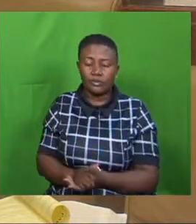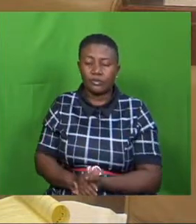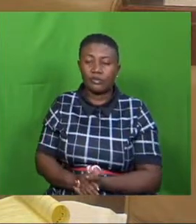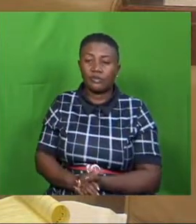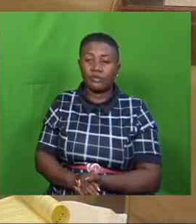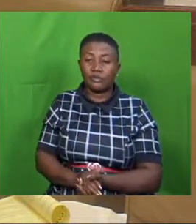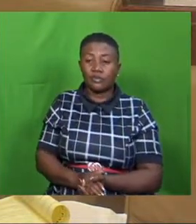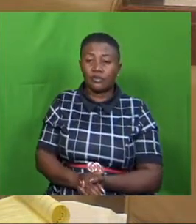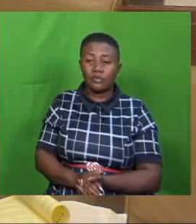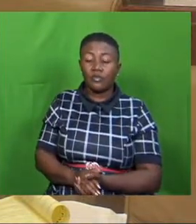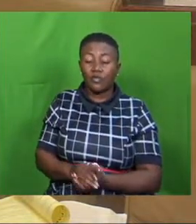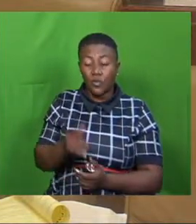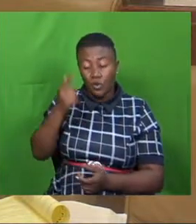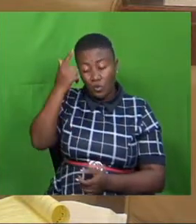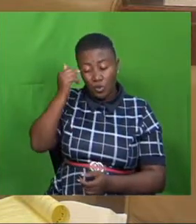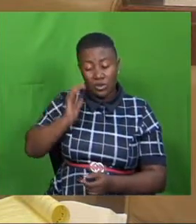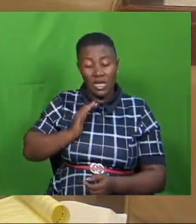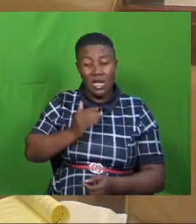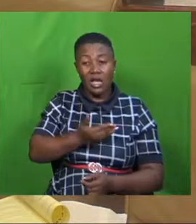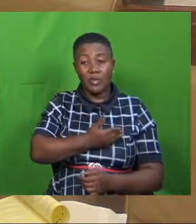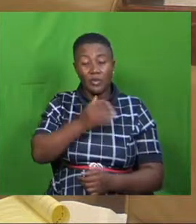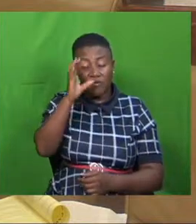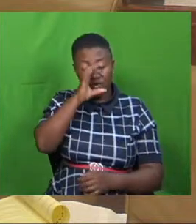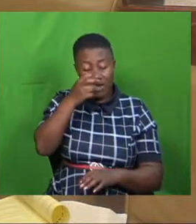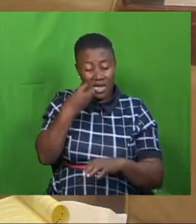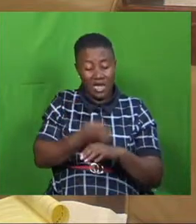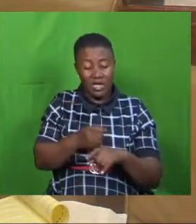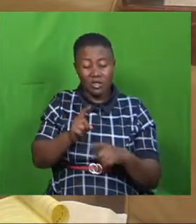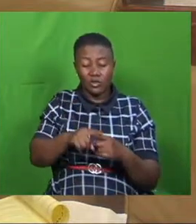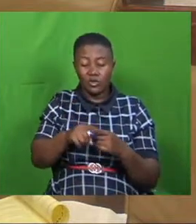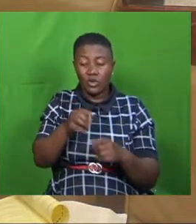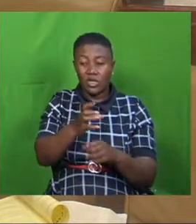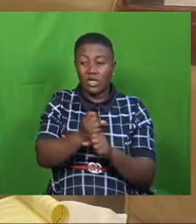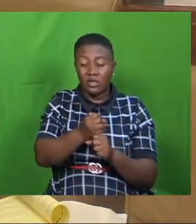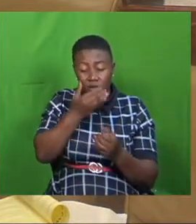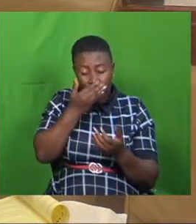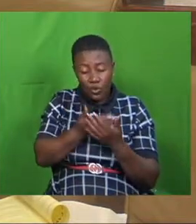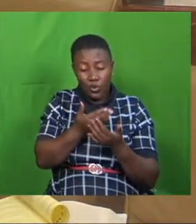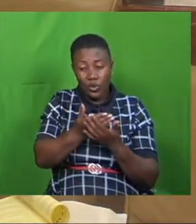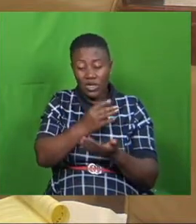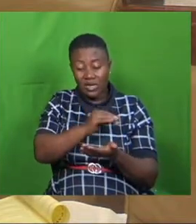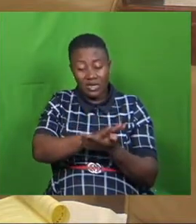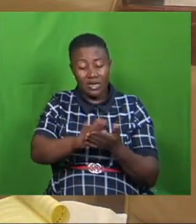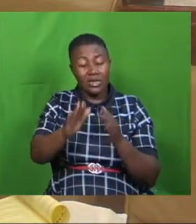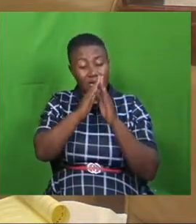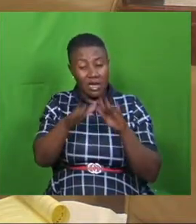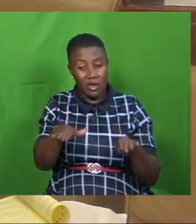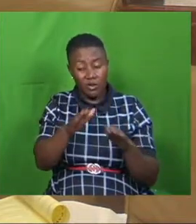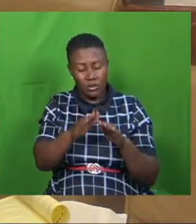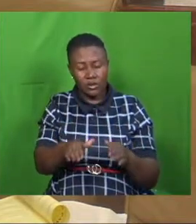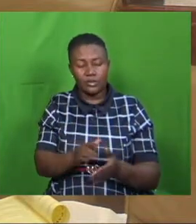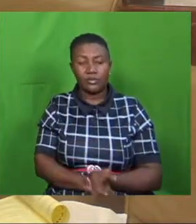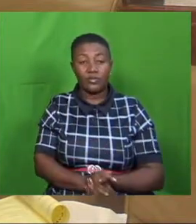finding decent places of abode. I looked at the financial commitment of this